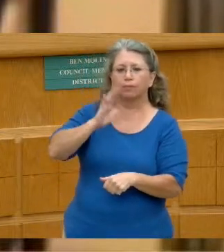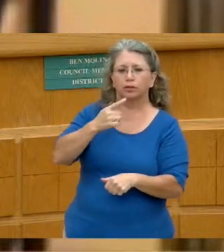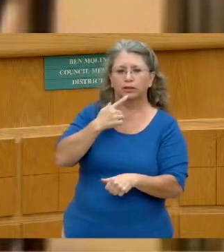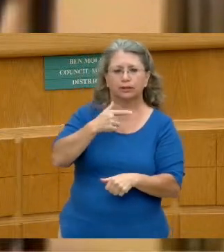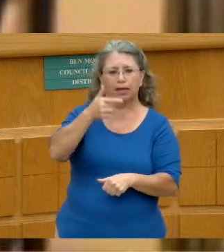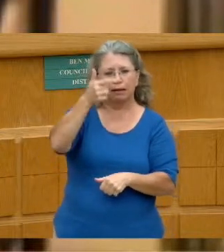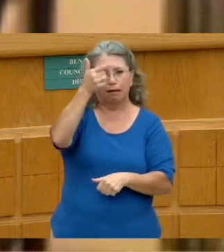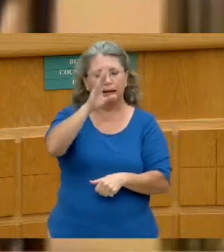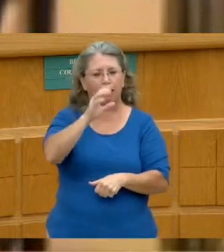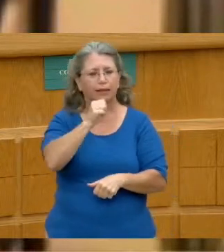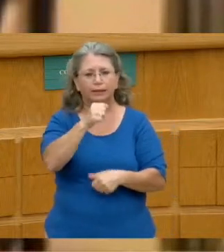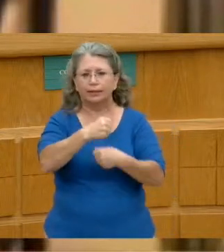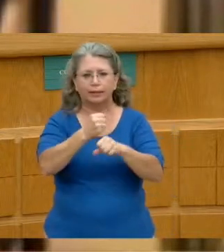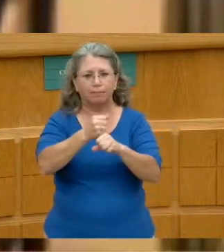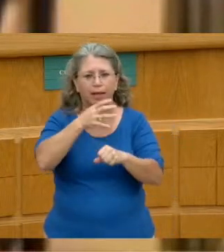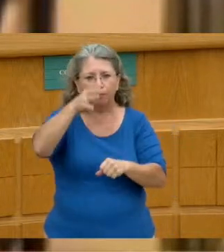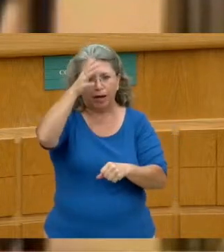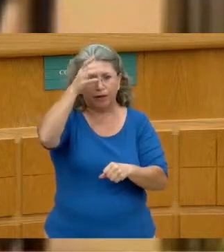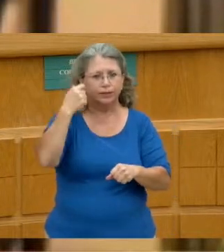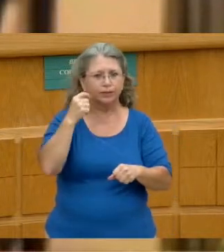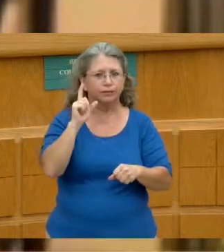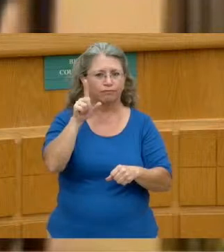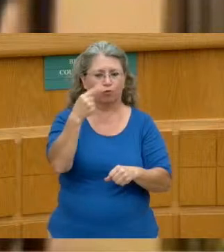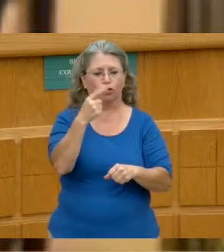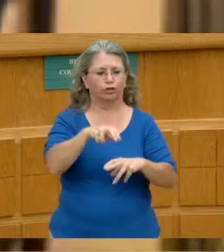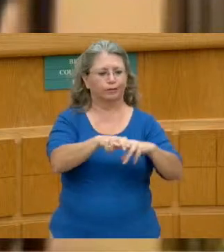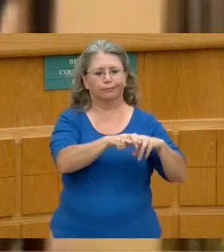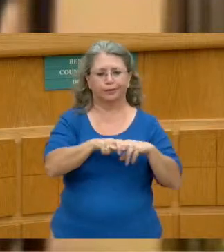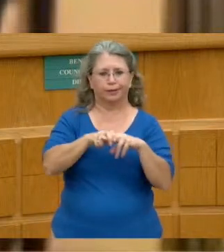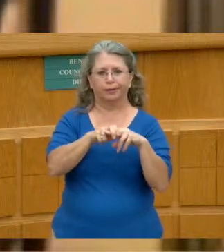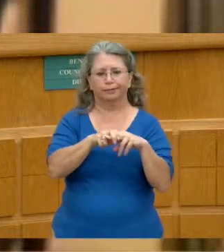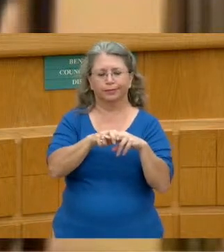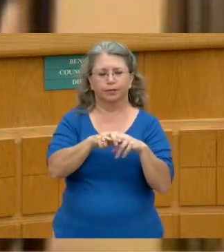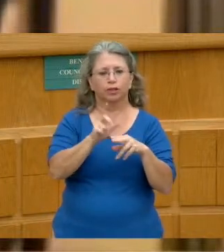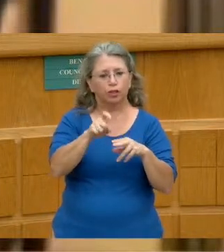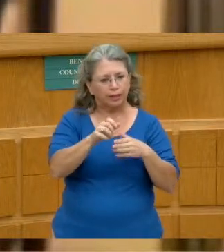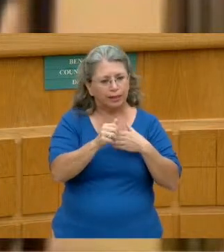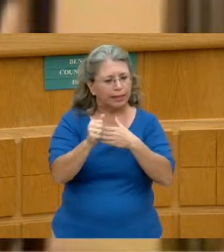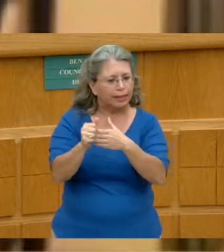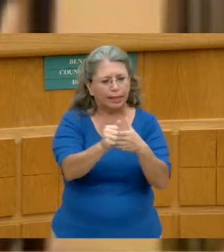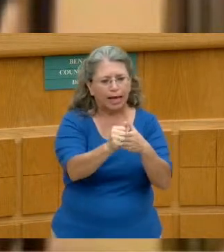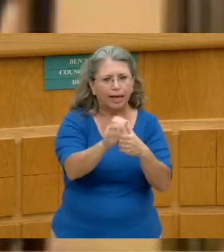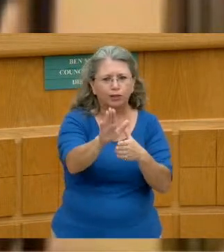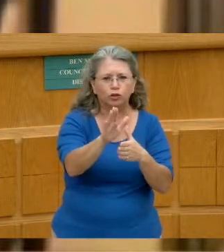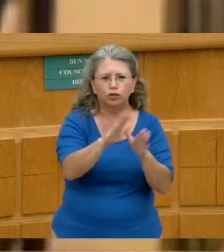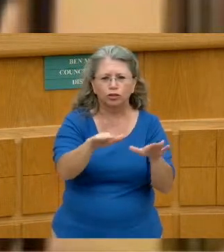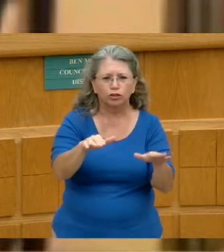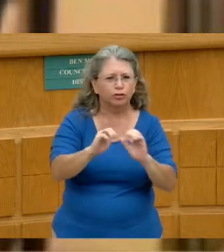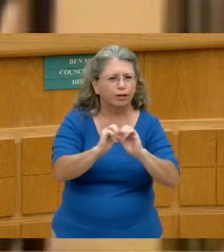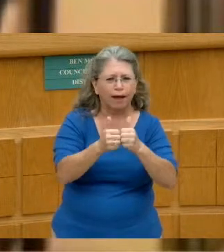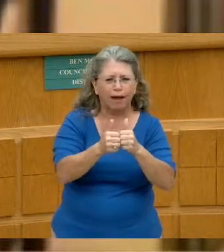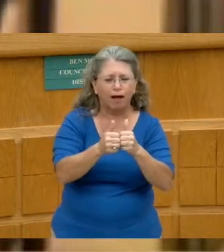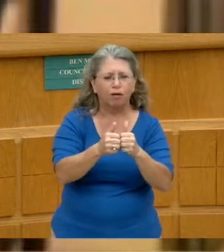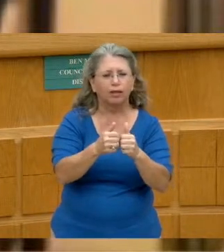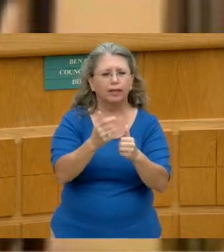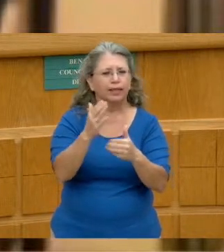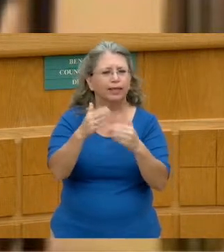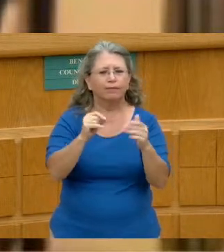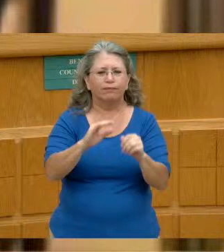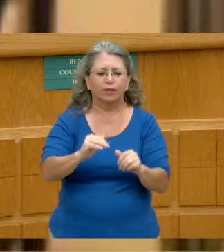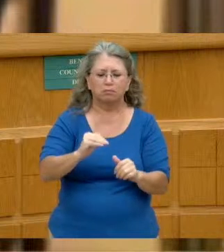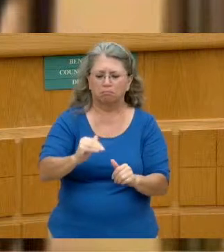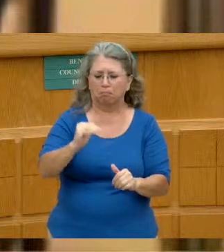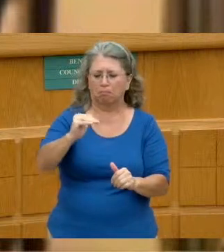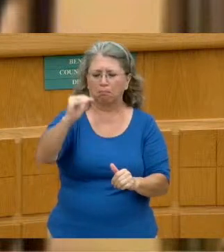parents just to sit around. You need to guide those children. And how can you do that? These children, even their young adults, when they're